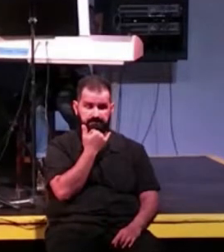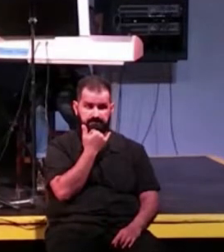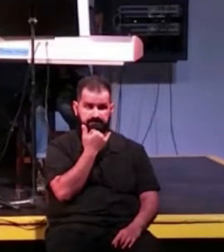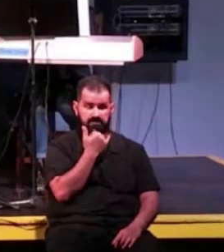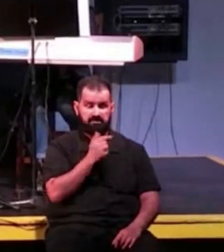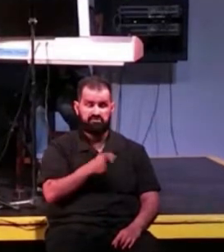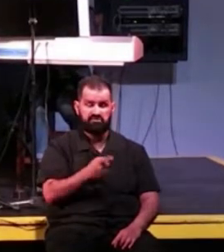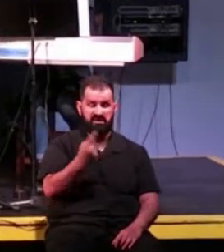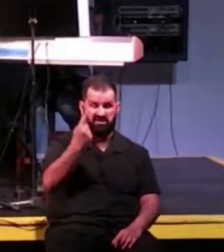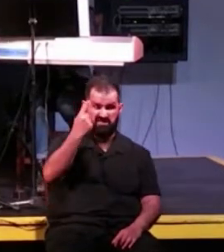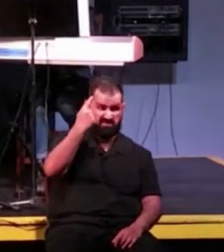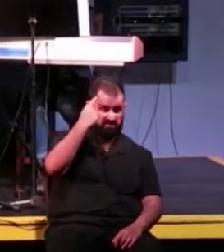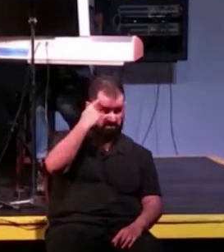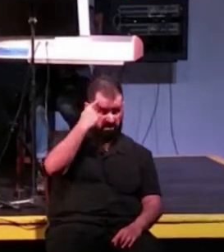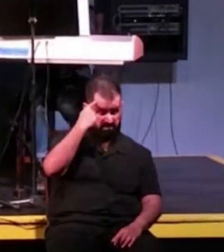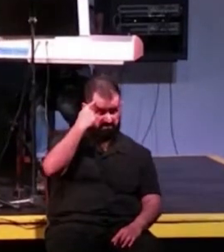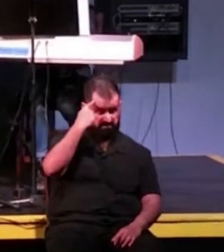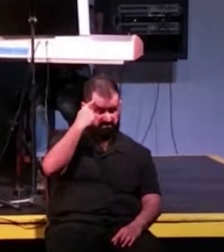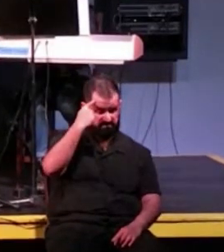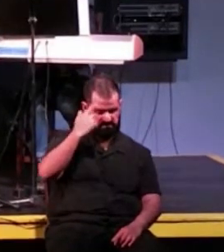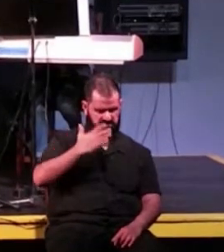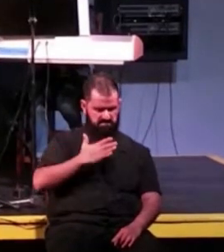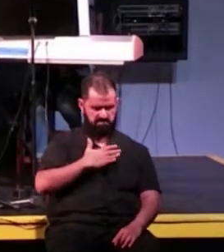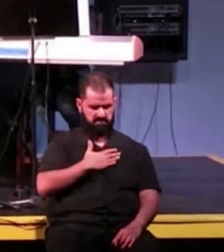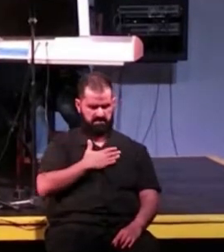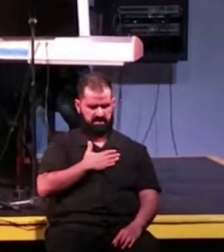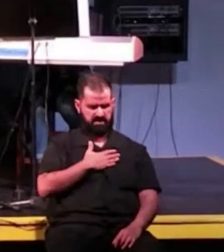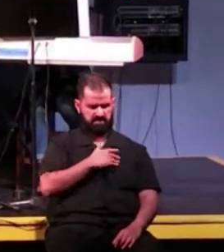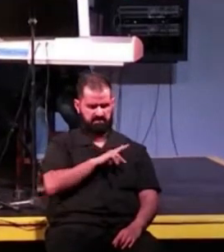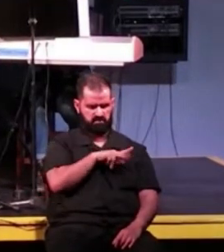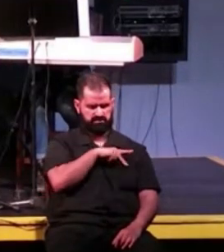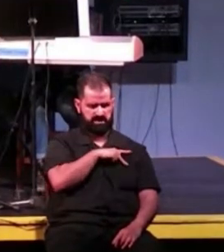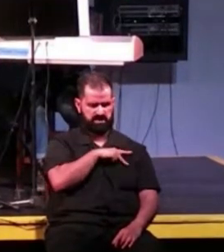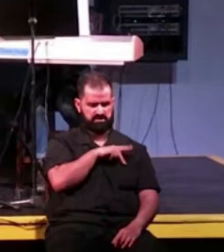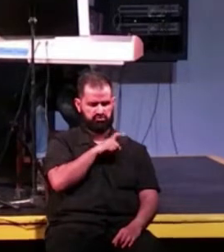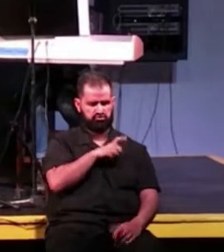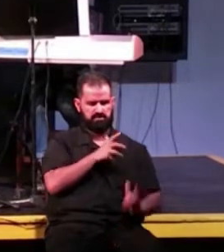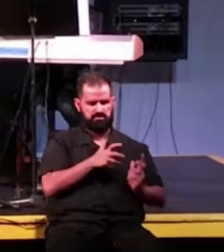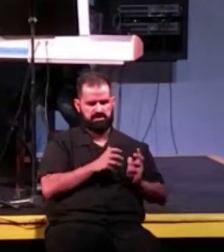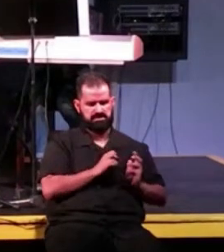of thinking her character should match her life,